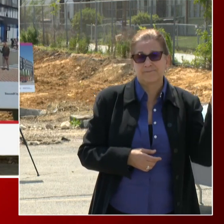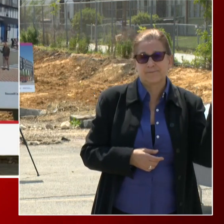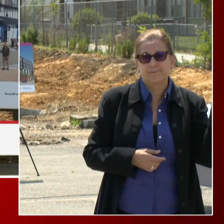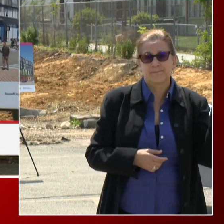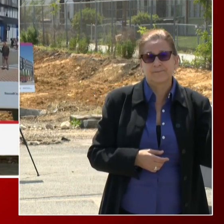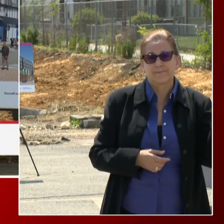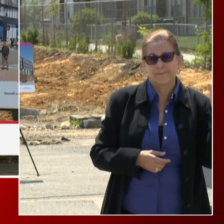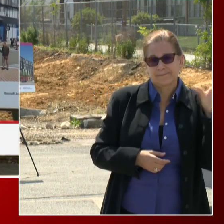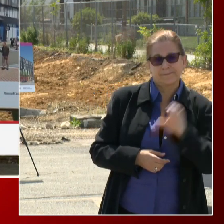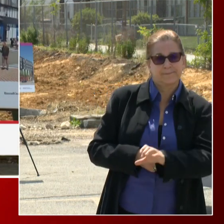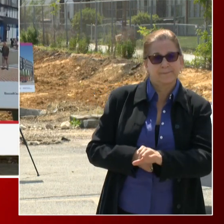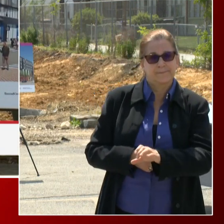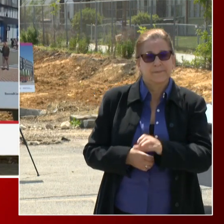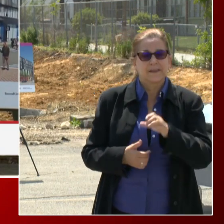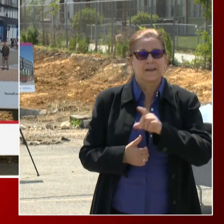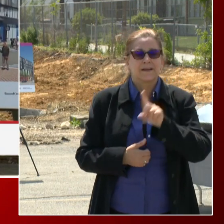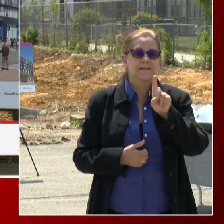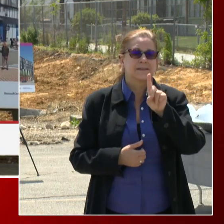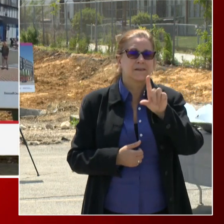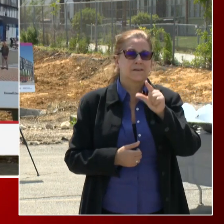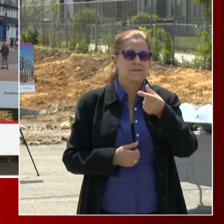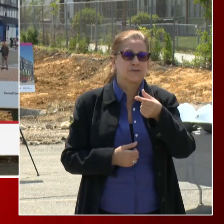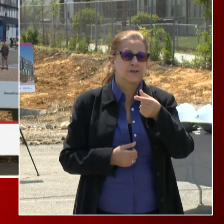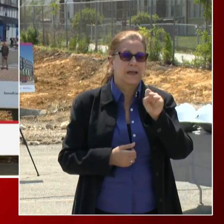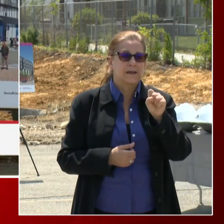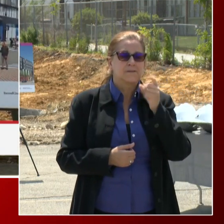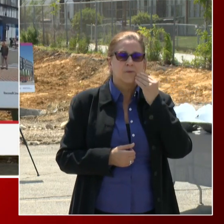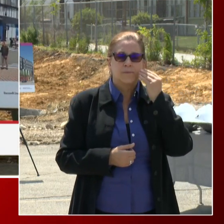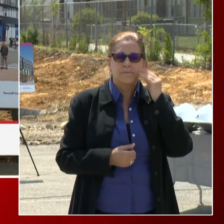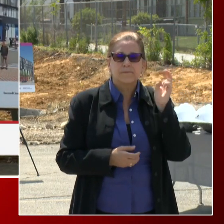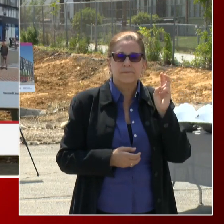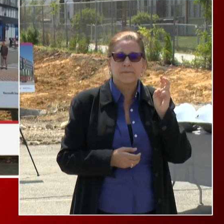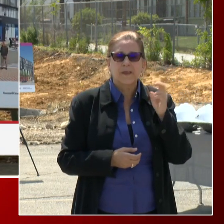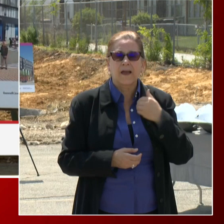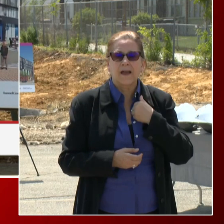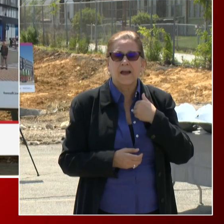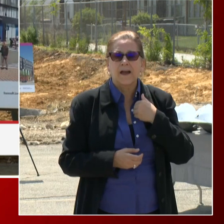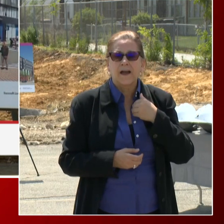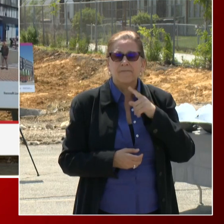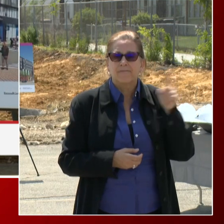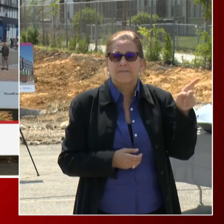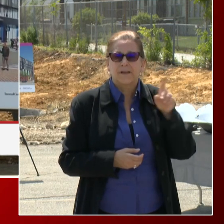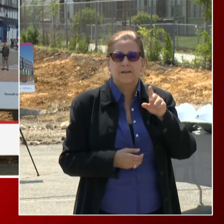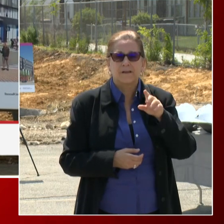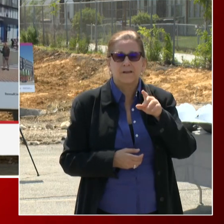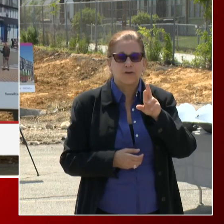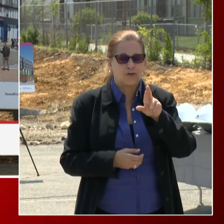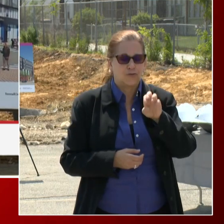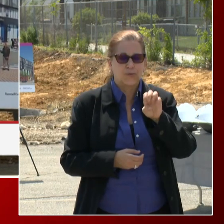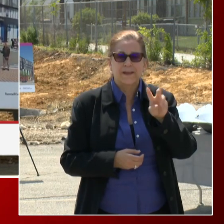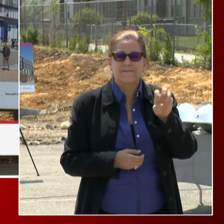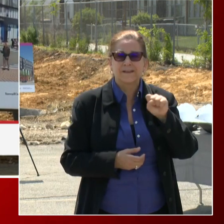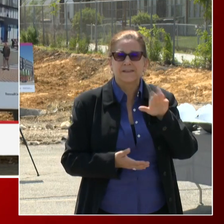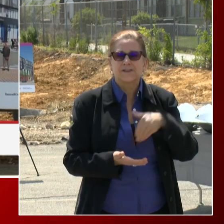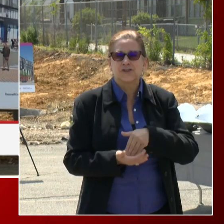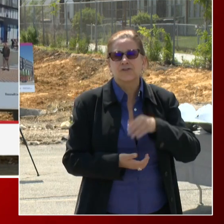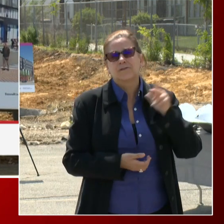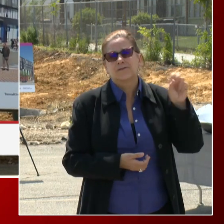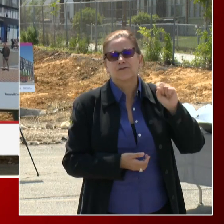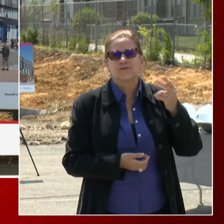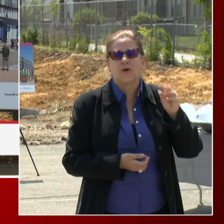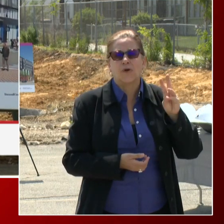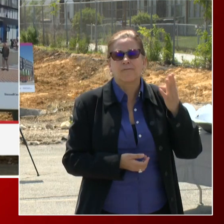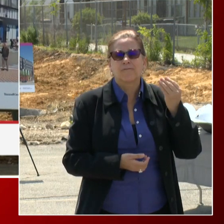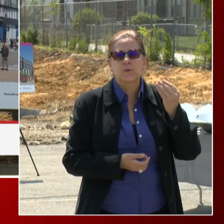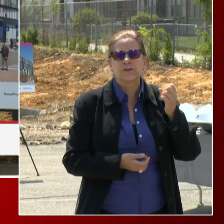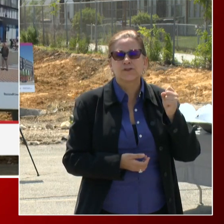home of DGS, the Reeves Center, located at 14th and U, was part of Mayor Barry's